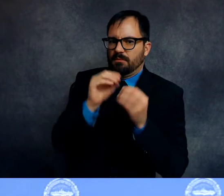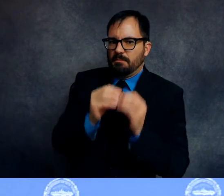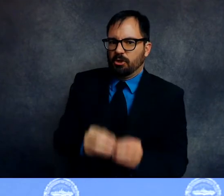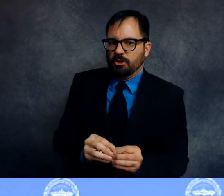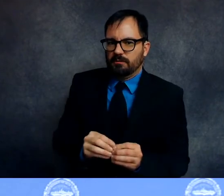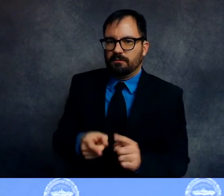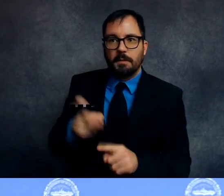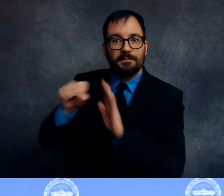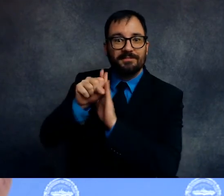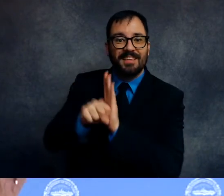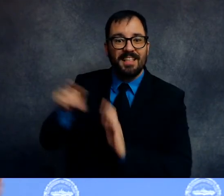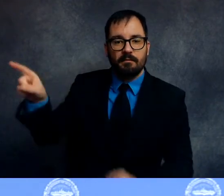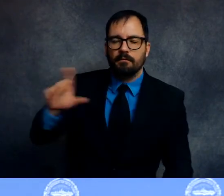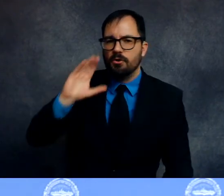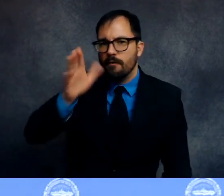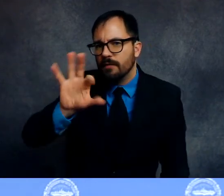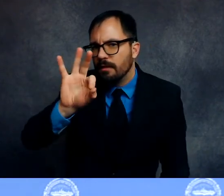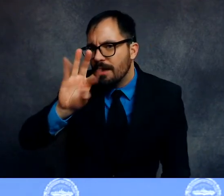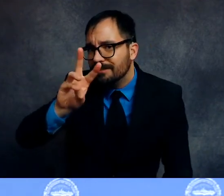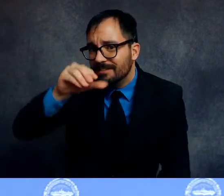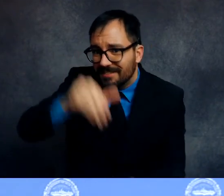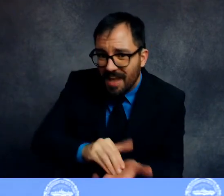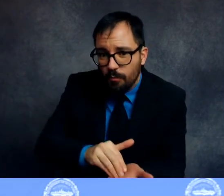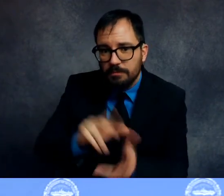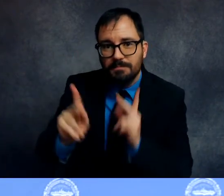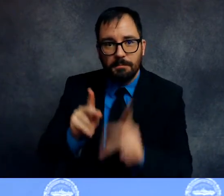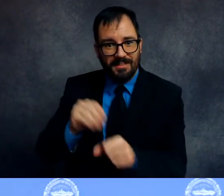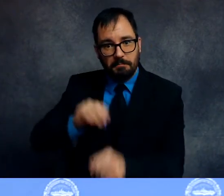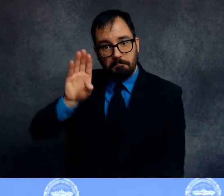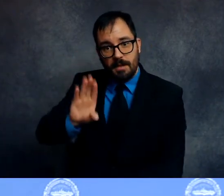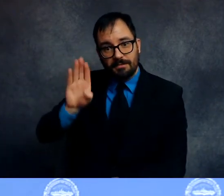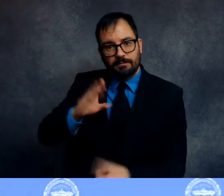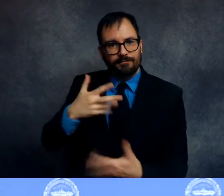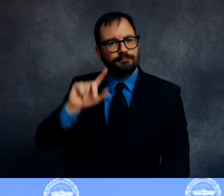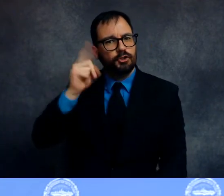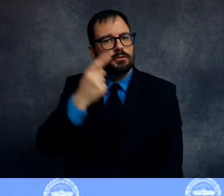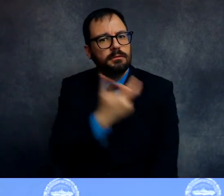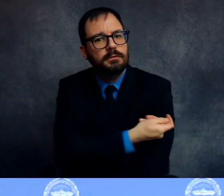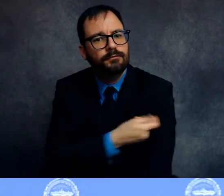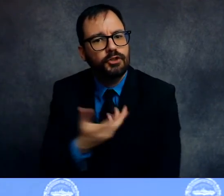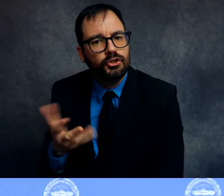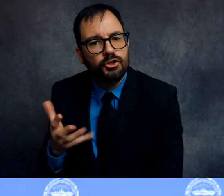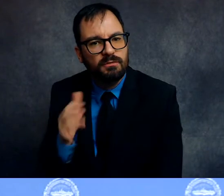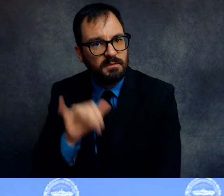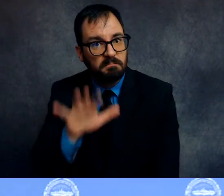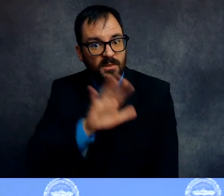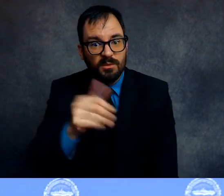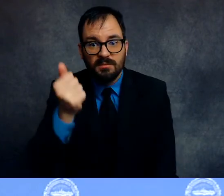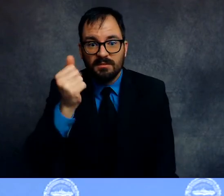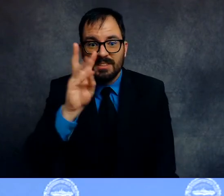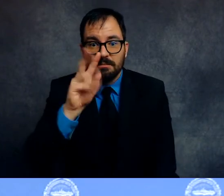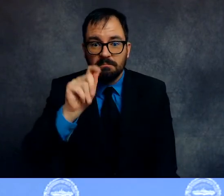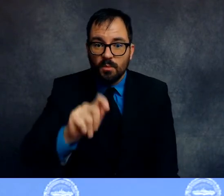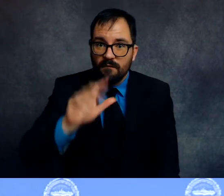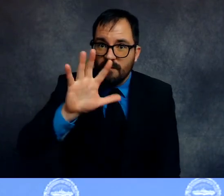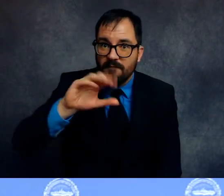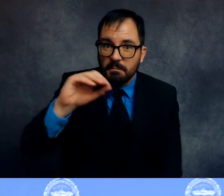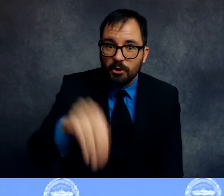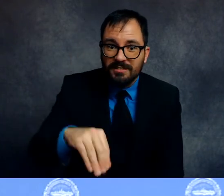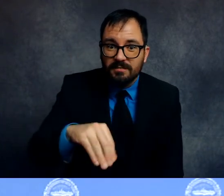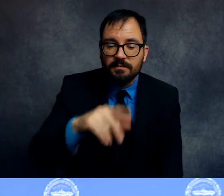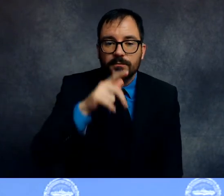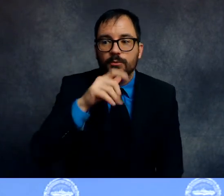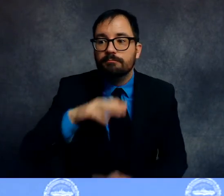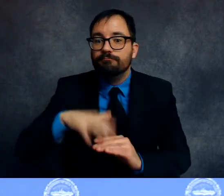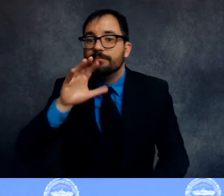the 23rd, which is the last complete data we have from the state, over 96,000 Bostonians have gotten their first COVID